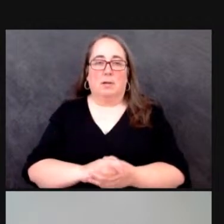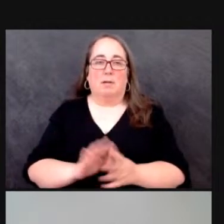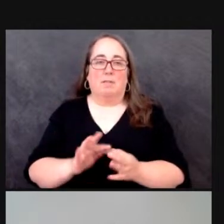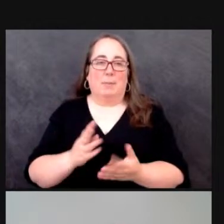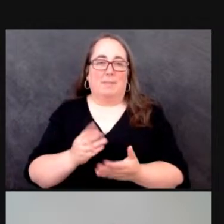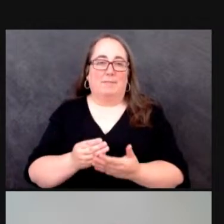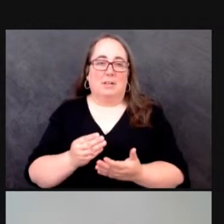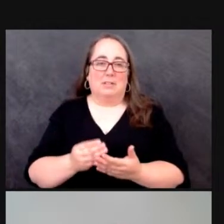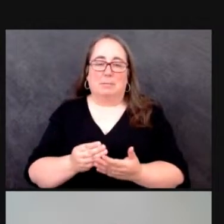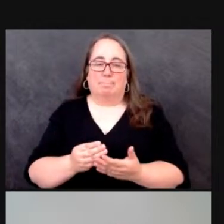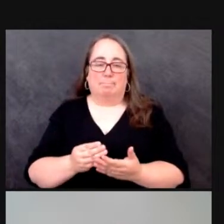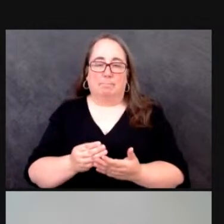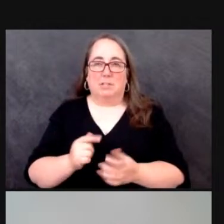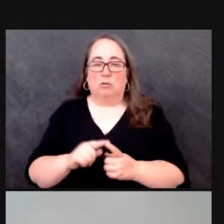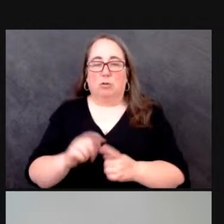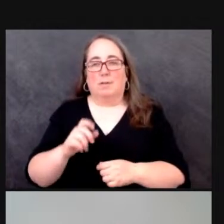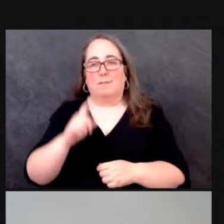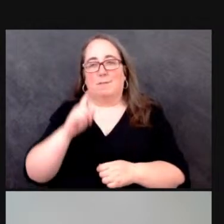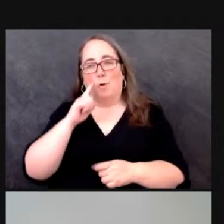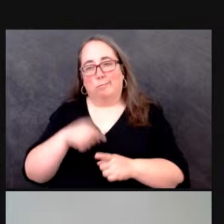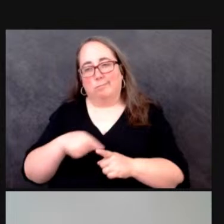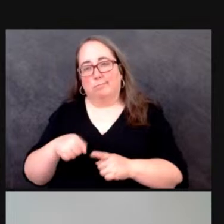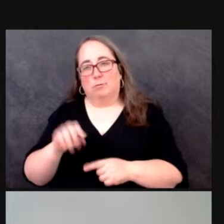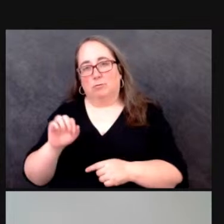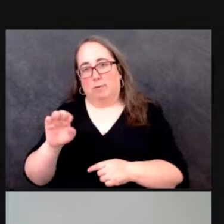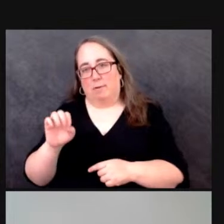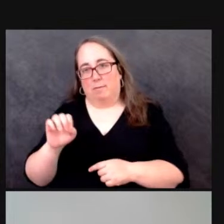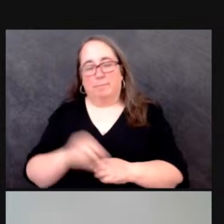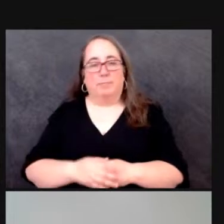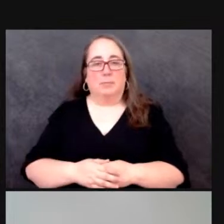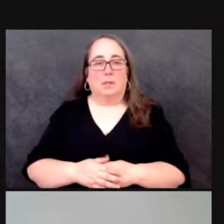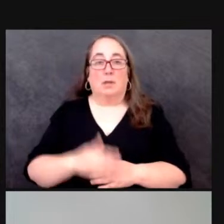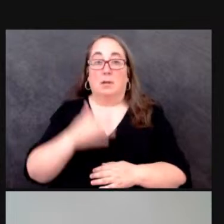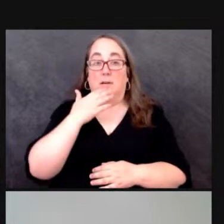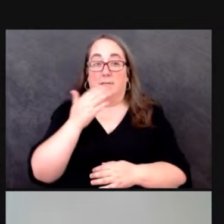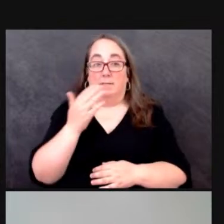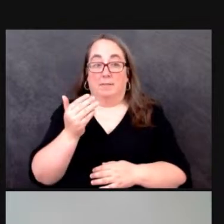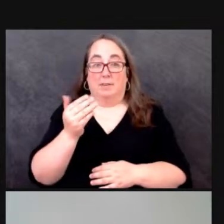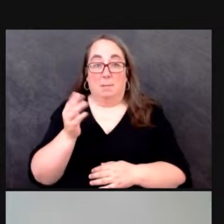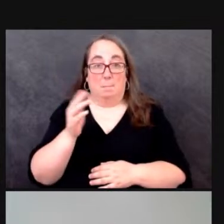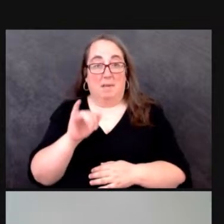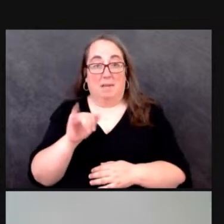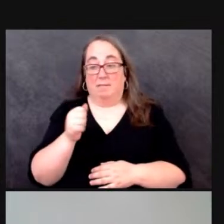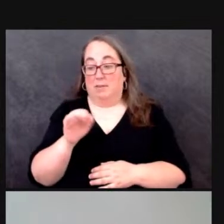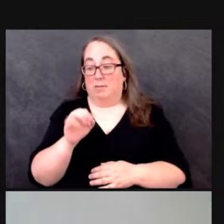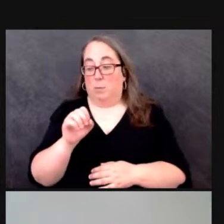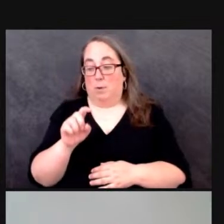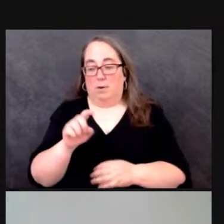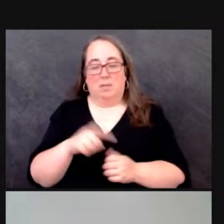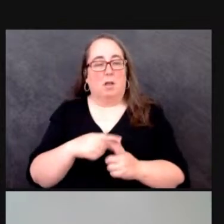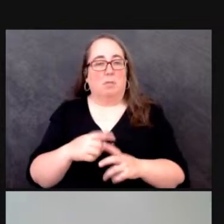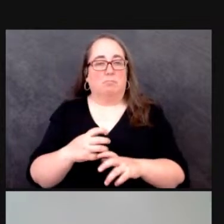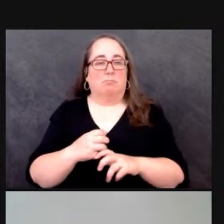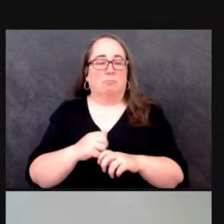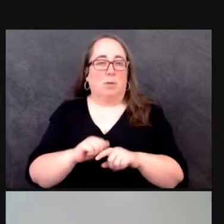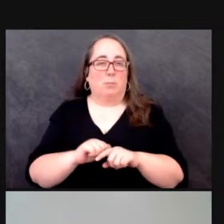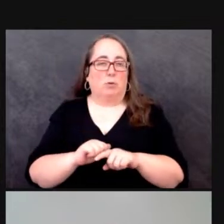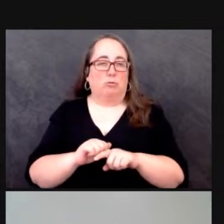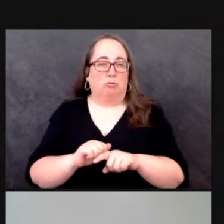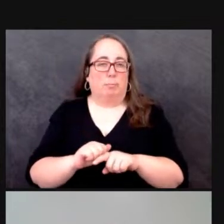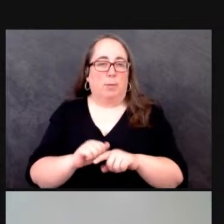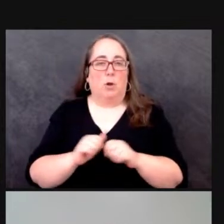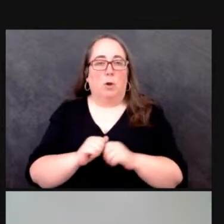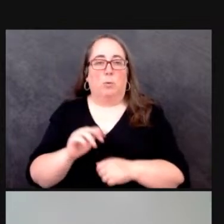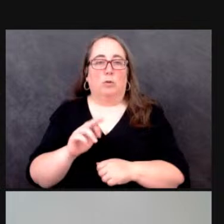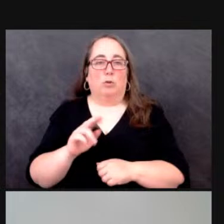that he needed to seek employment in a trade. Only 15 years old, in May of 1901, he secured an apprenticeship with